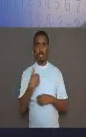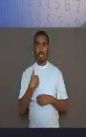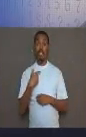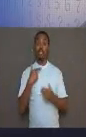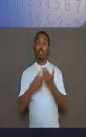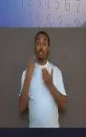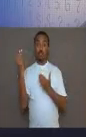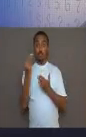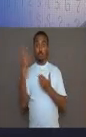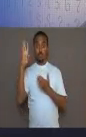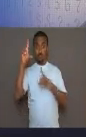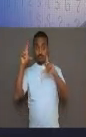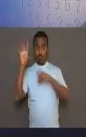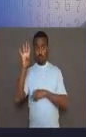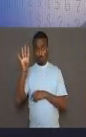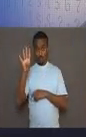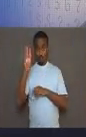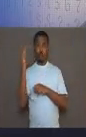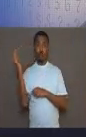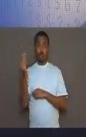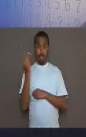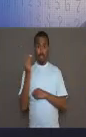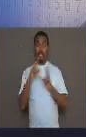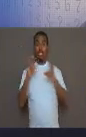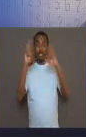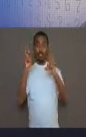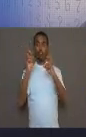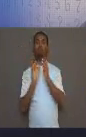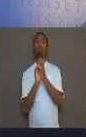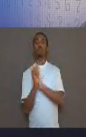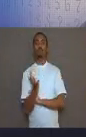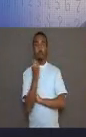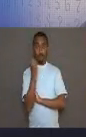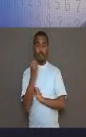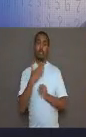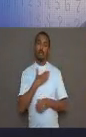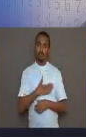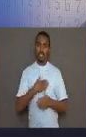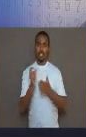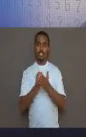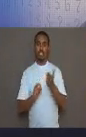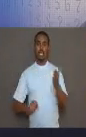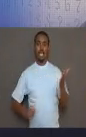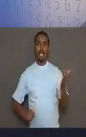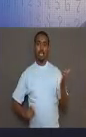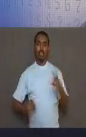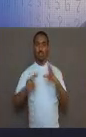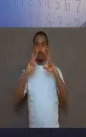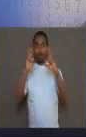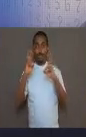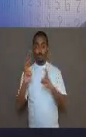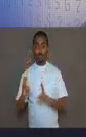Using these photographs and the title as clues, please write a list of